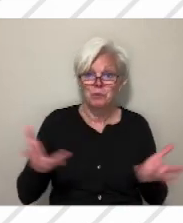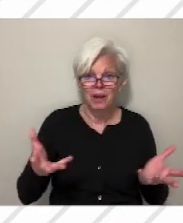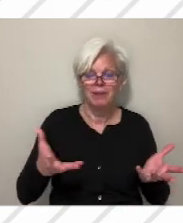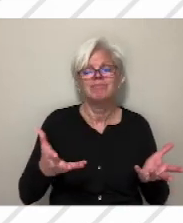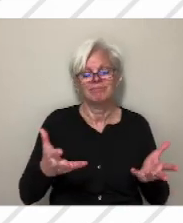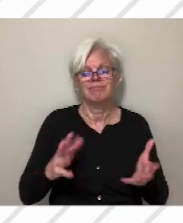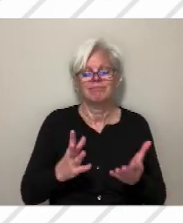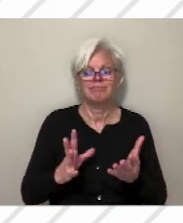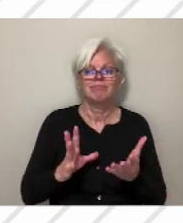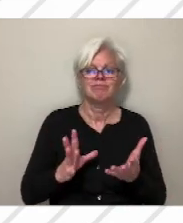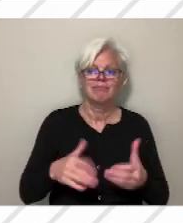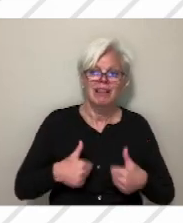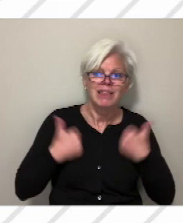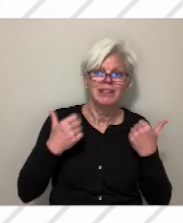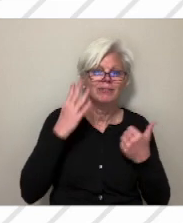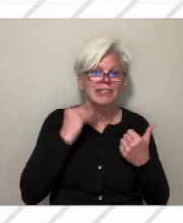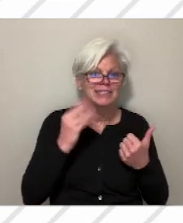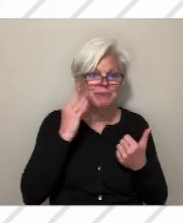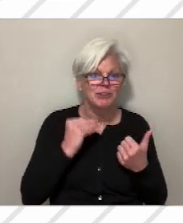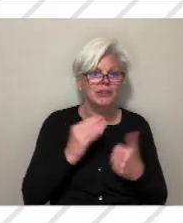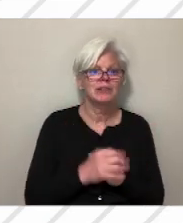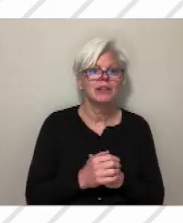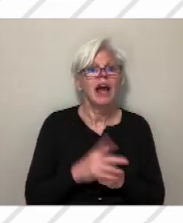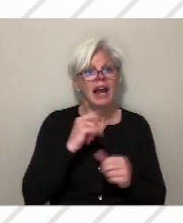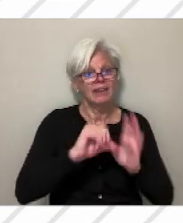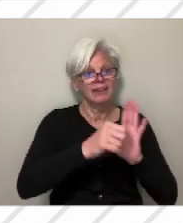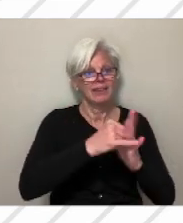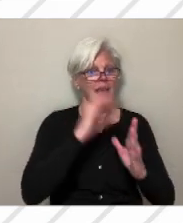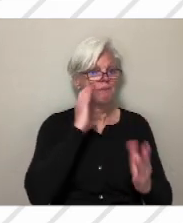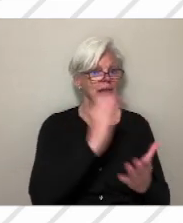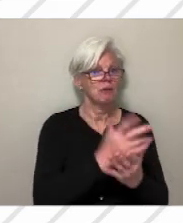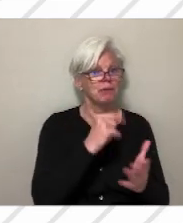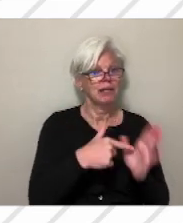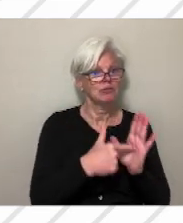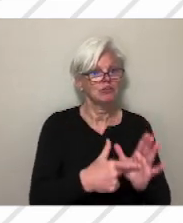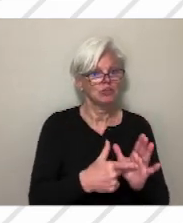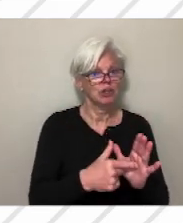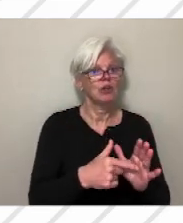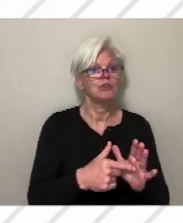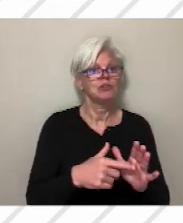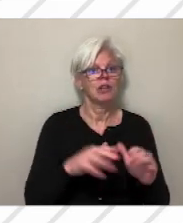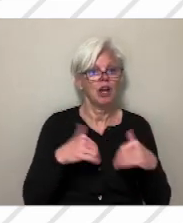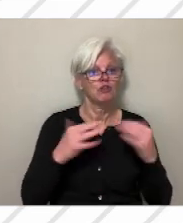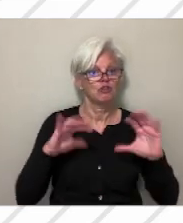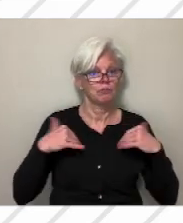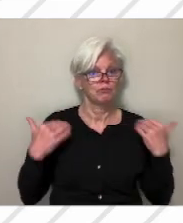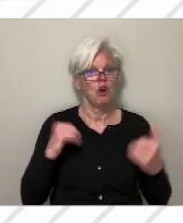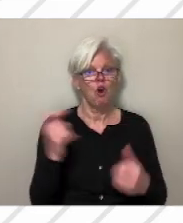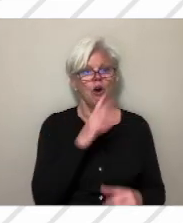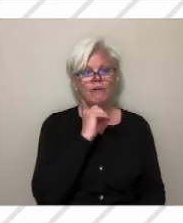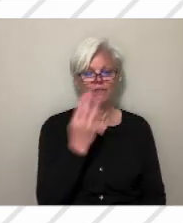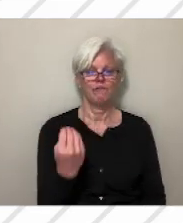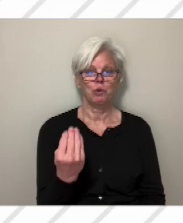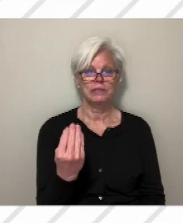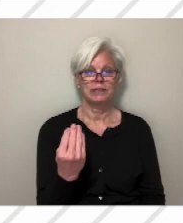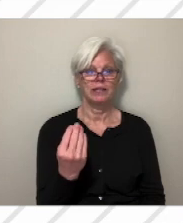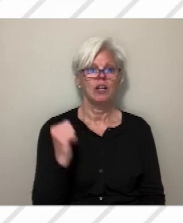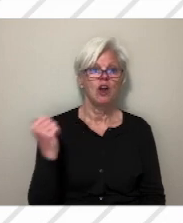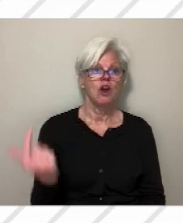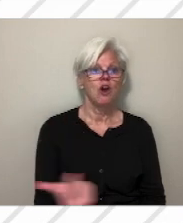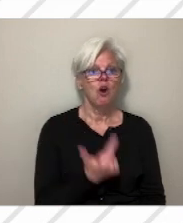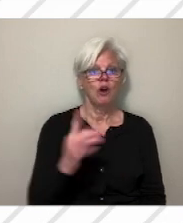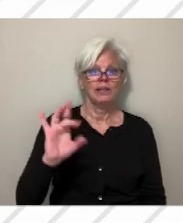you see, I like to highlight this picture because it shows a group of adolescents who are all 14 years old and they're all in the eighth